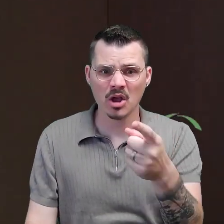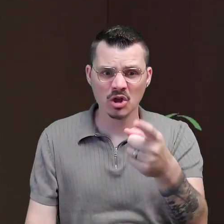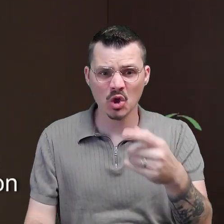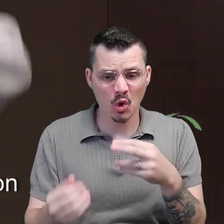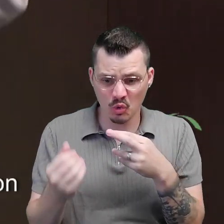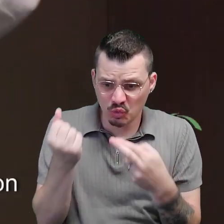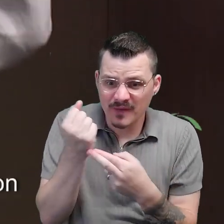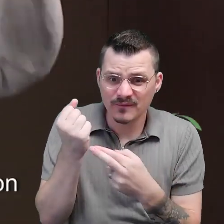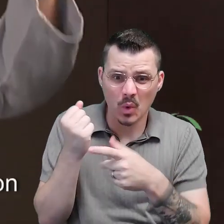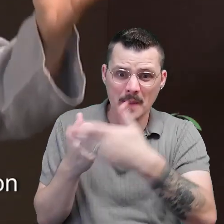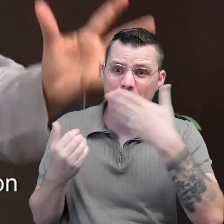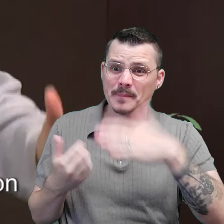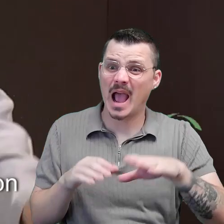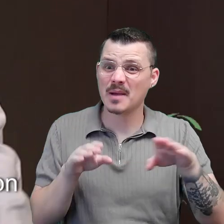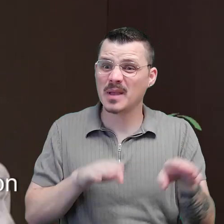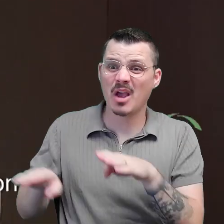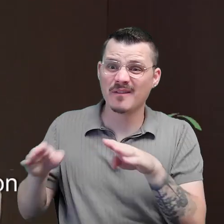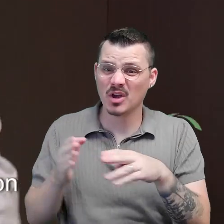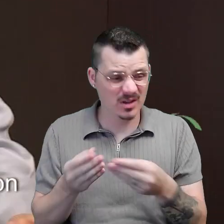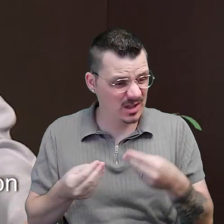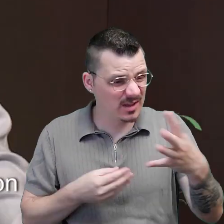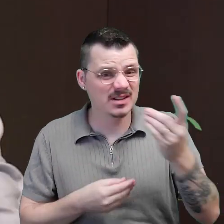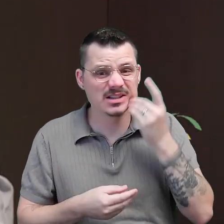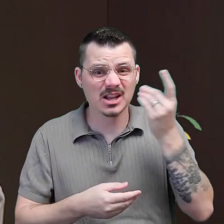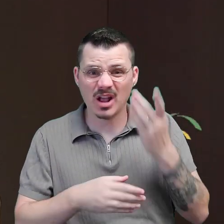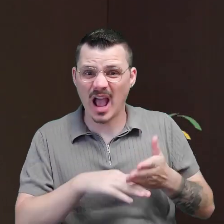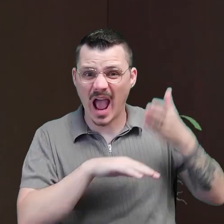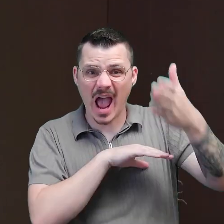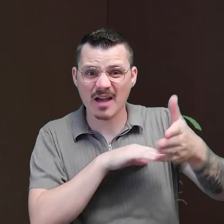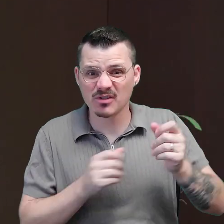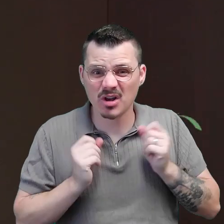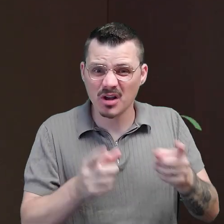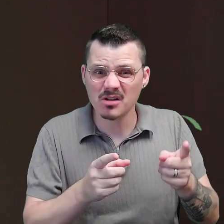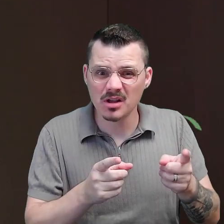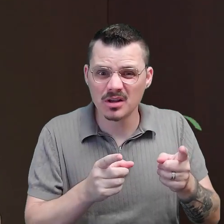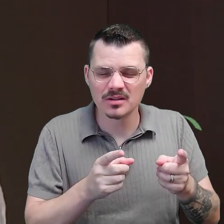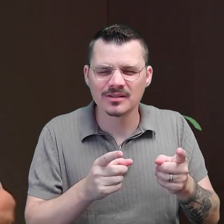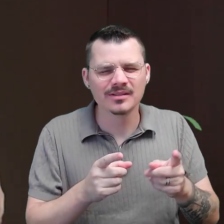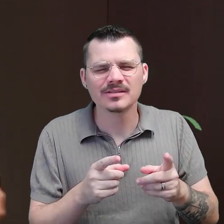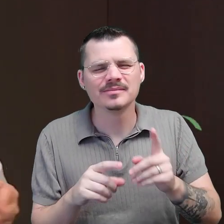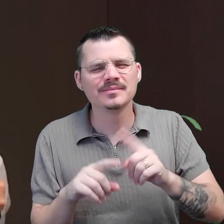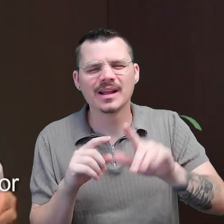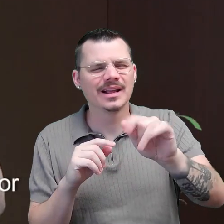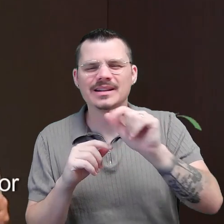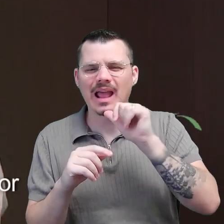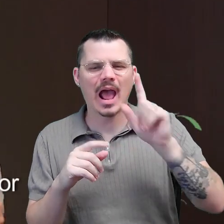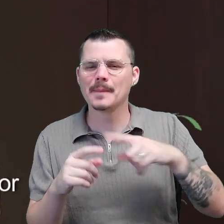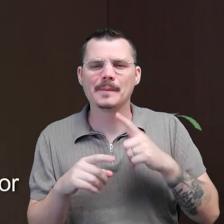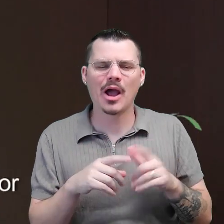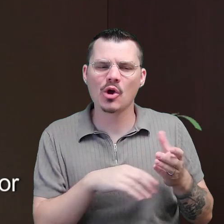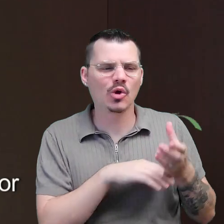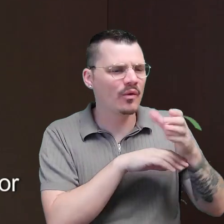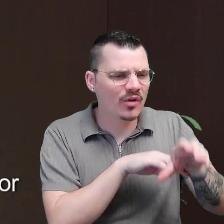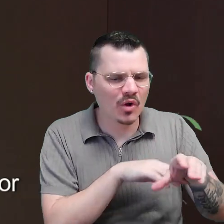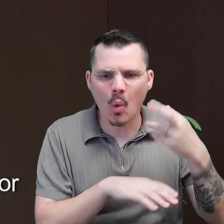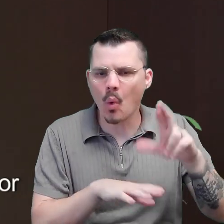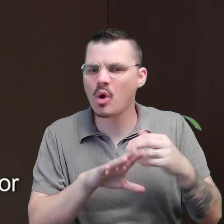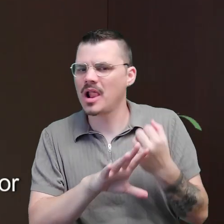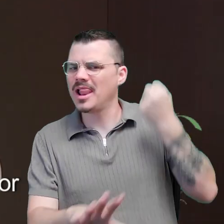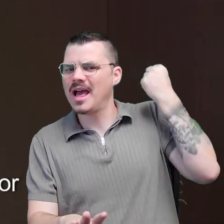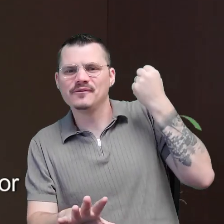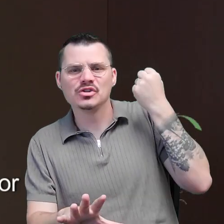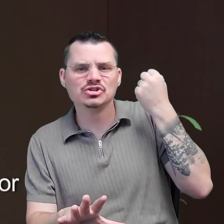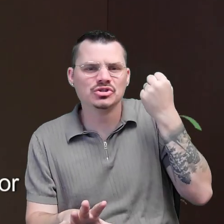You're reinforcing bad behavior by taking a person out to dinner afterwards?" But it's not a matter of coercion